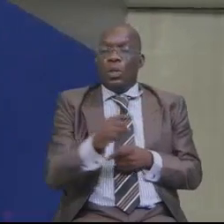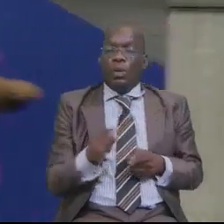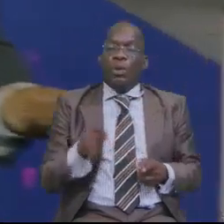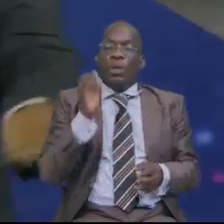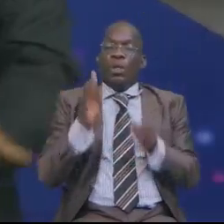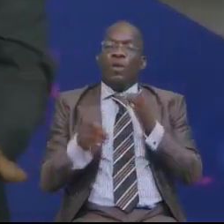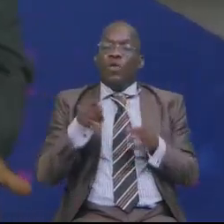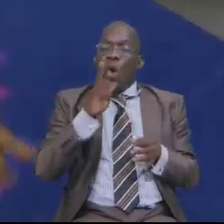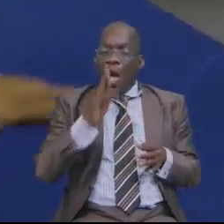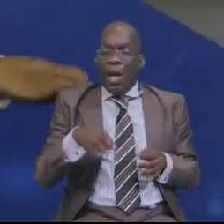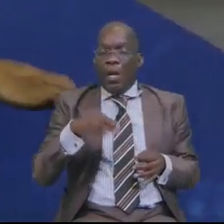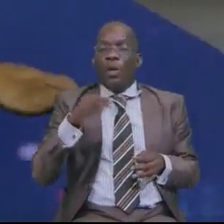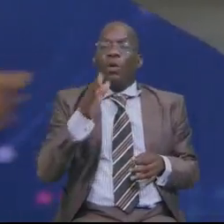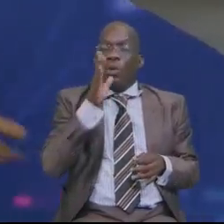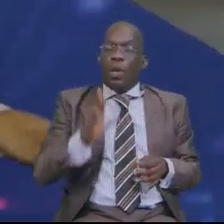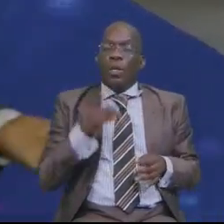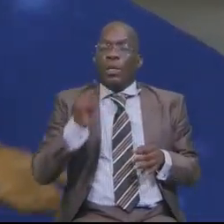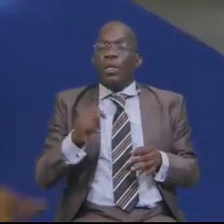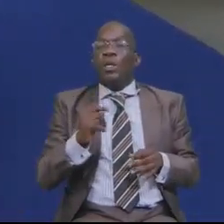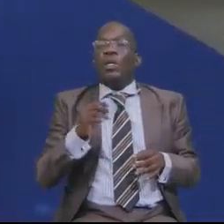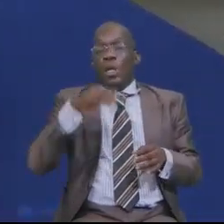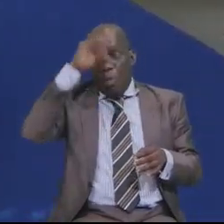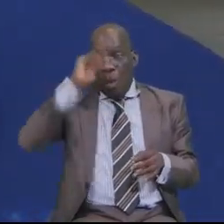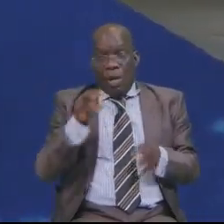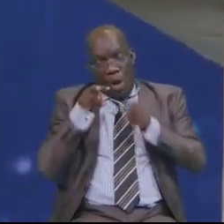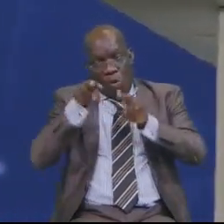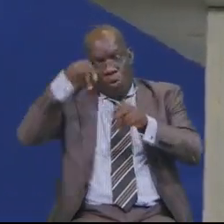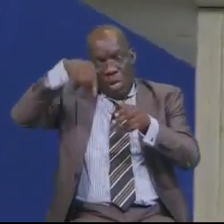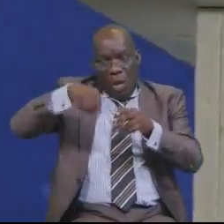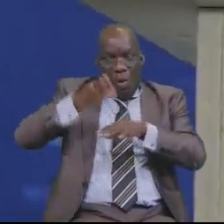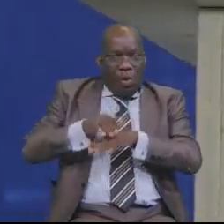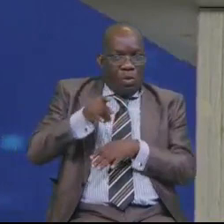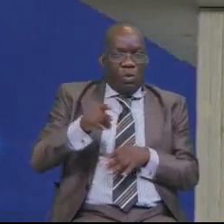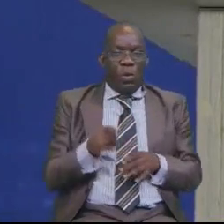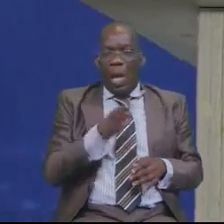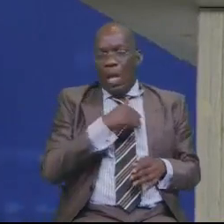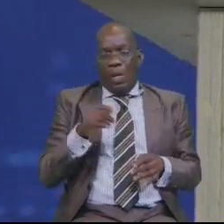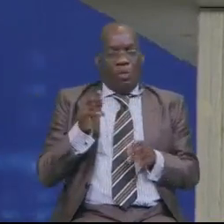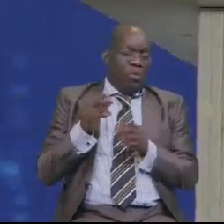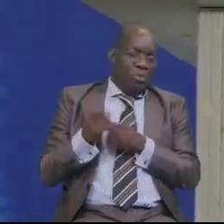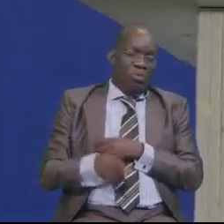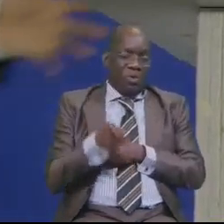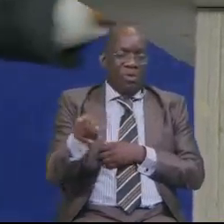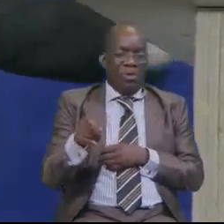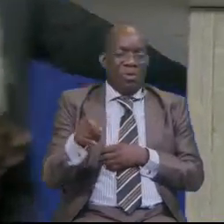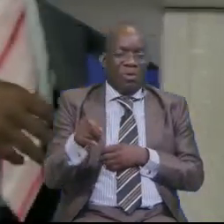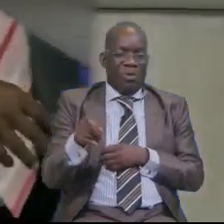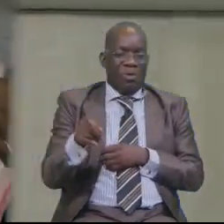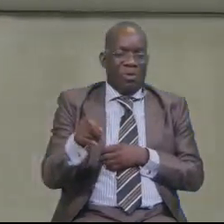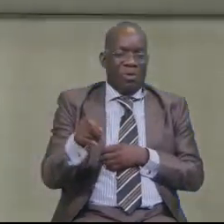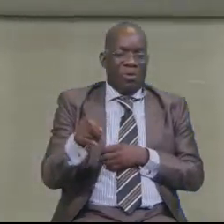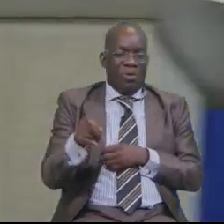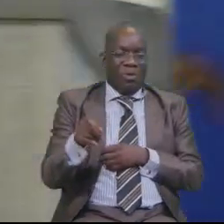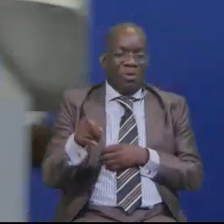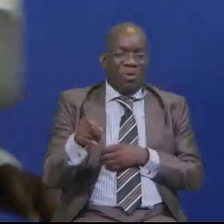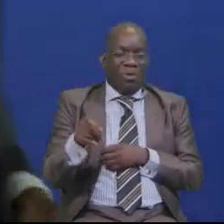and the men look down on women, they belittle the women and they said, you're a woman, I'm a man, why are you talking to me? There